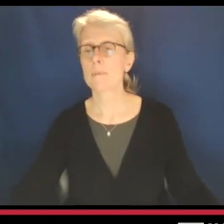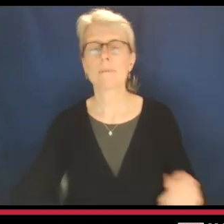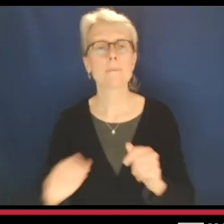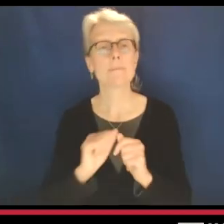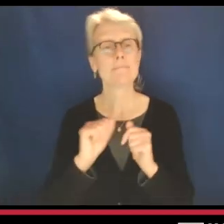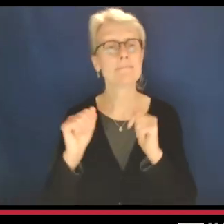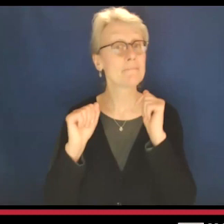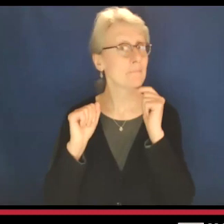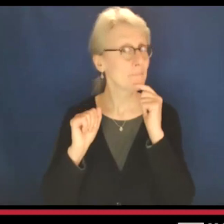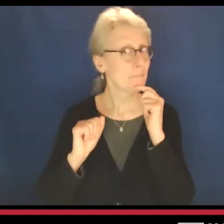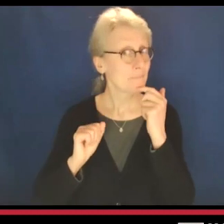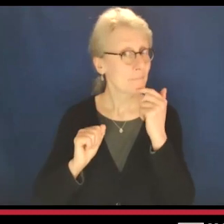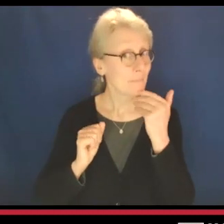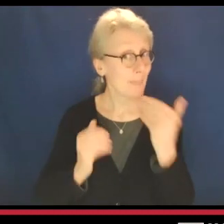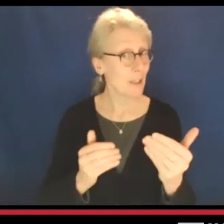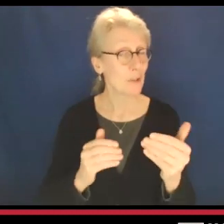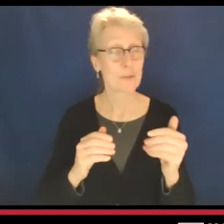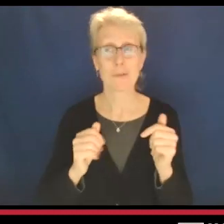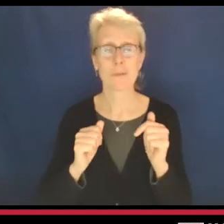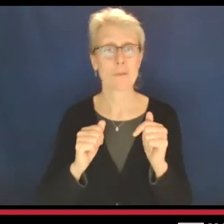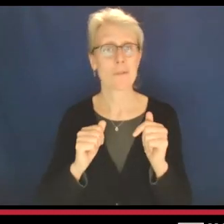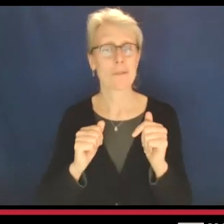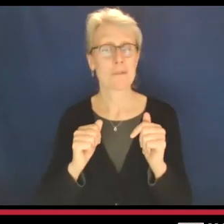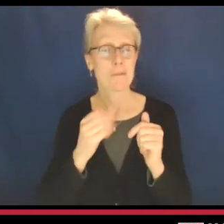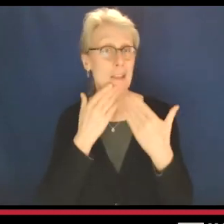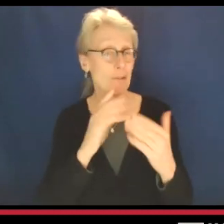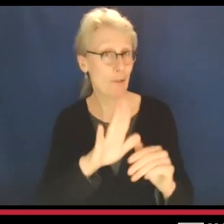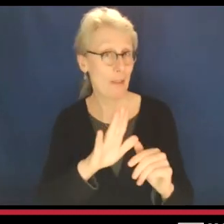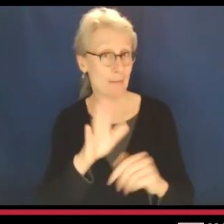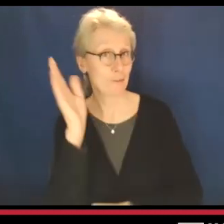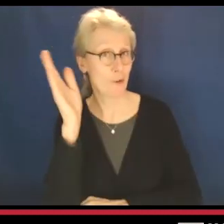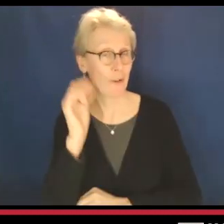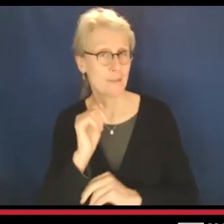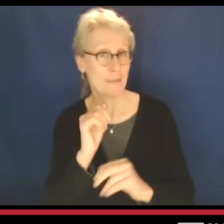Thank you for that incredible talk. I get to say that so close to you. Thank you for that incredible talk.